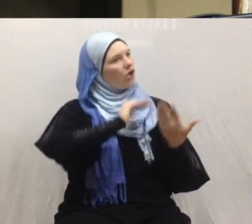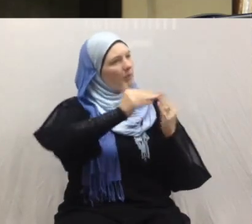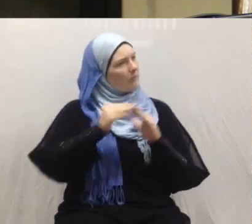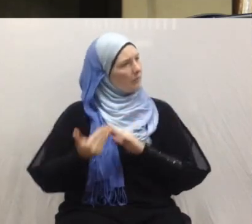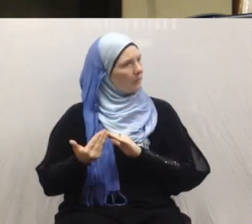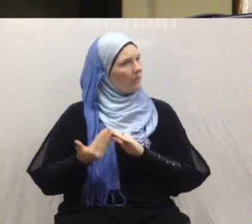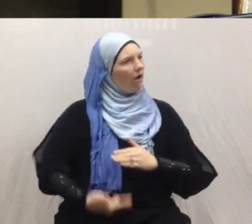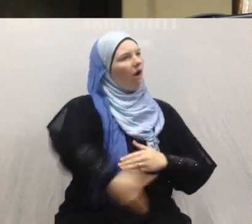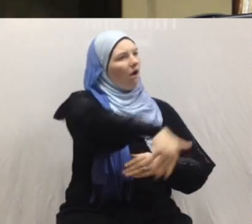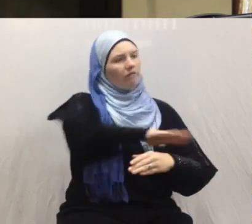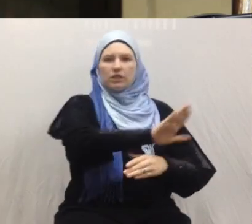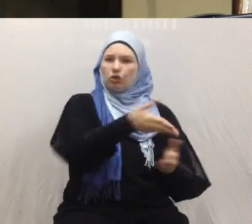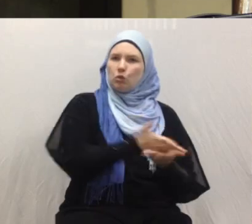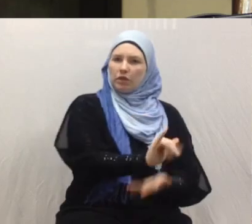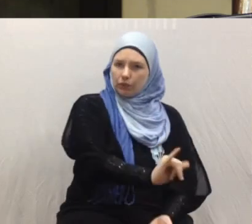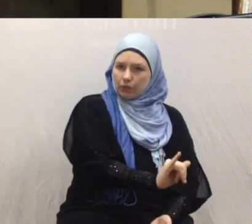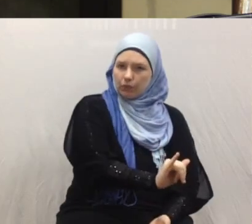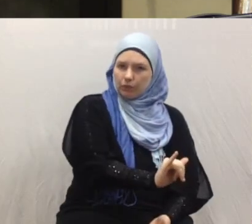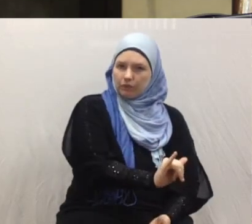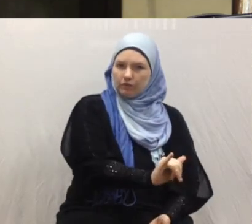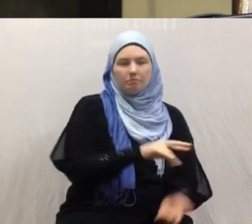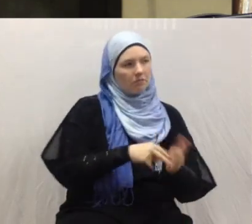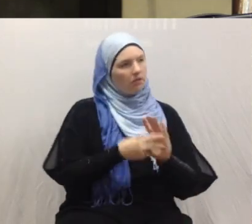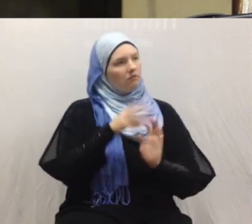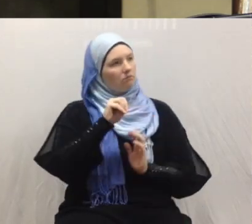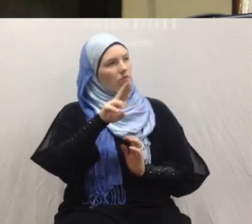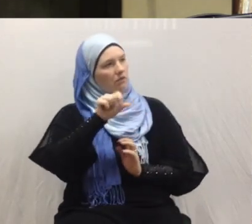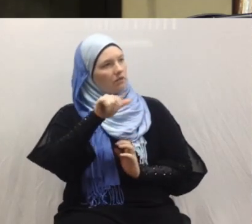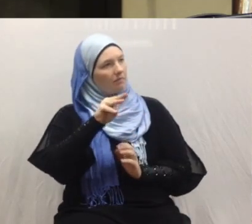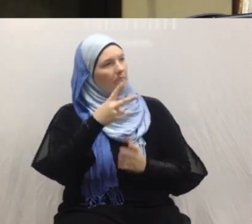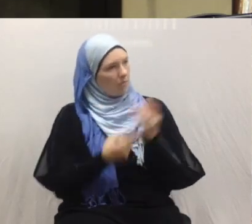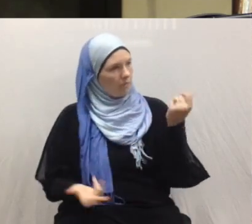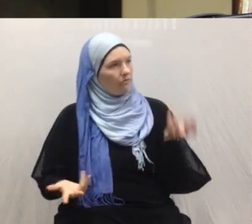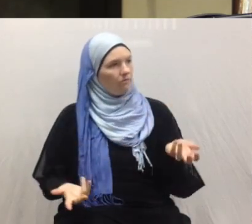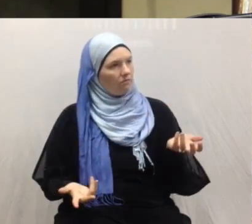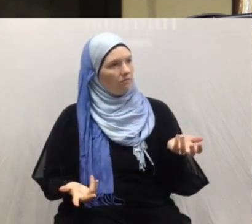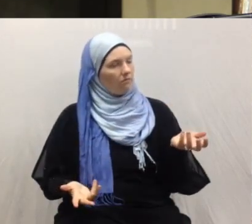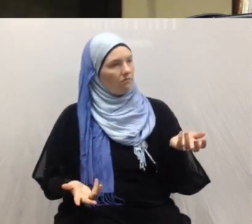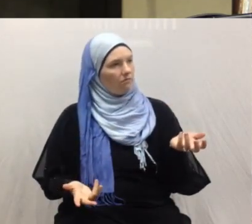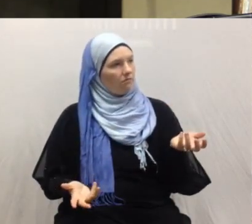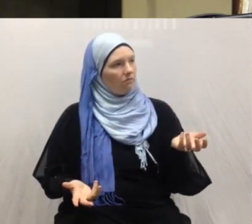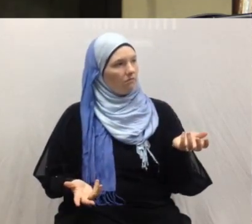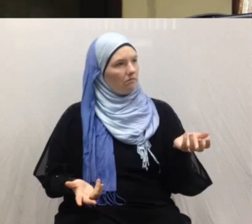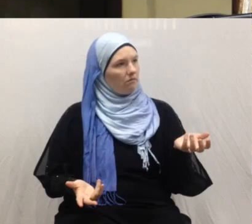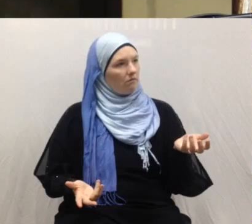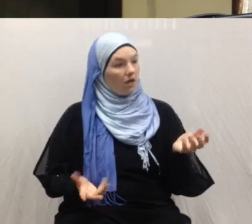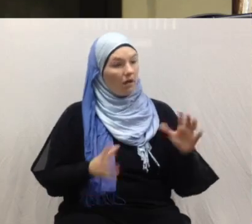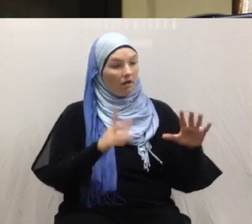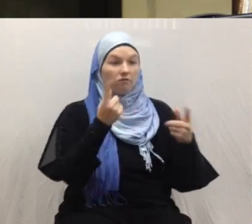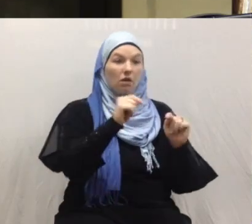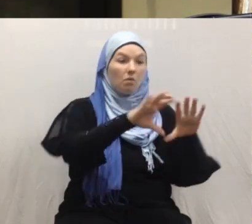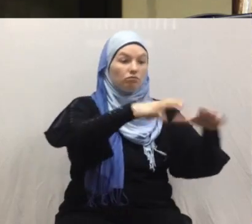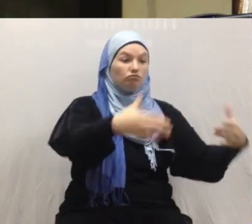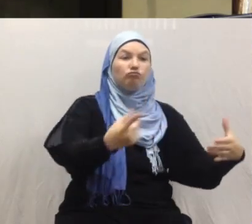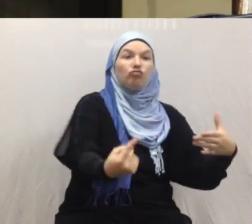also cover him by Muslims, which means they will put their blood and money to defend a